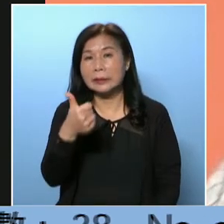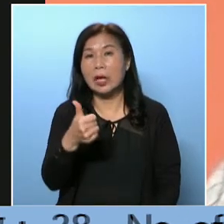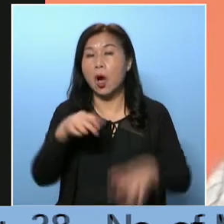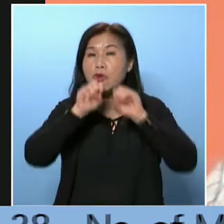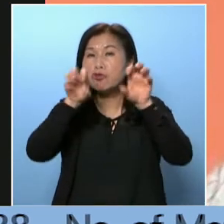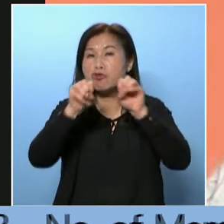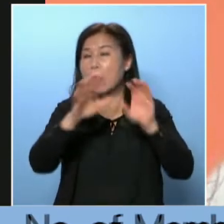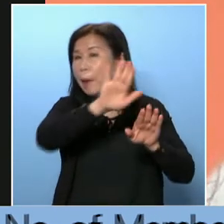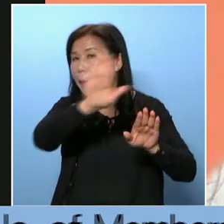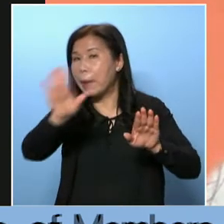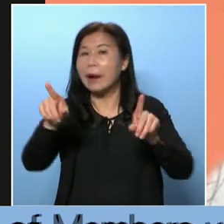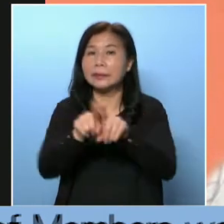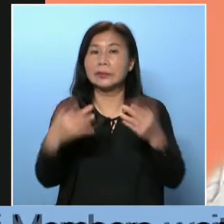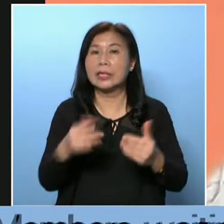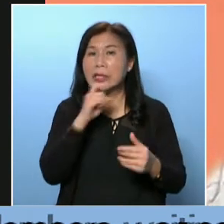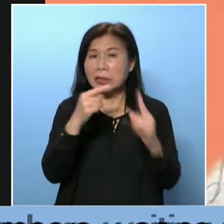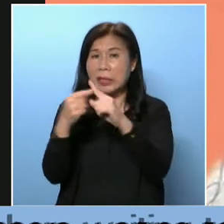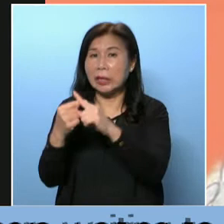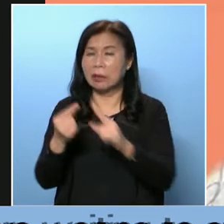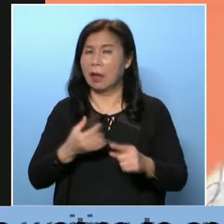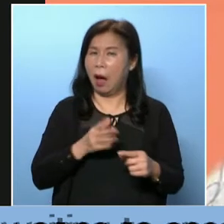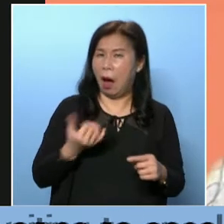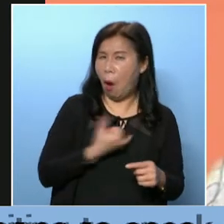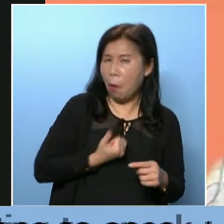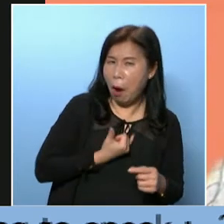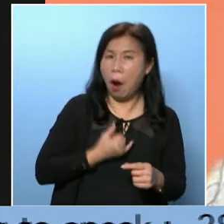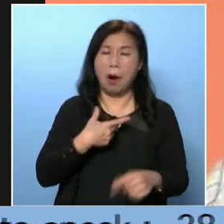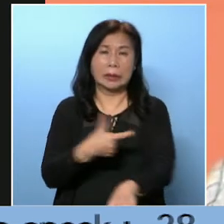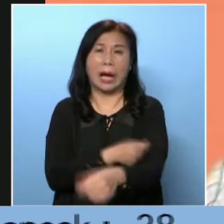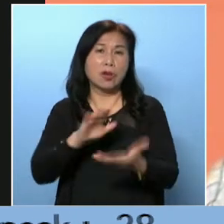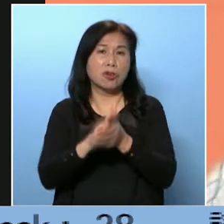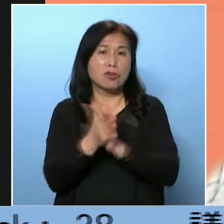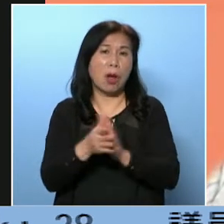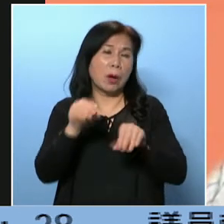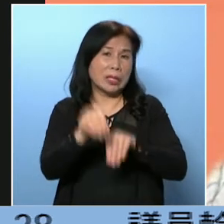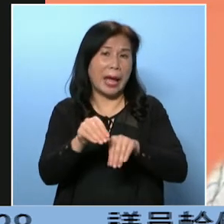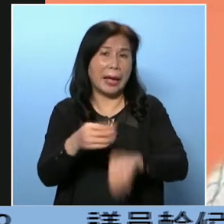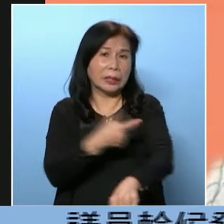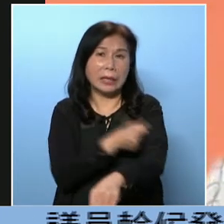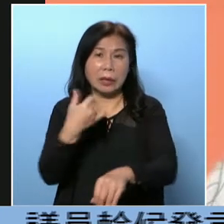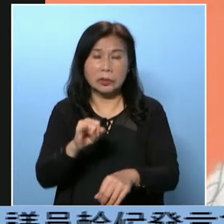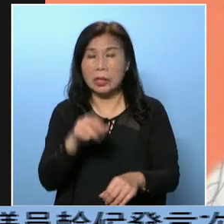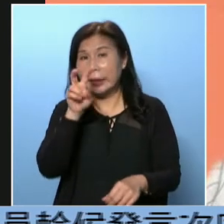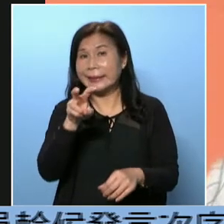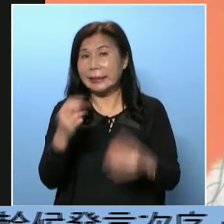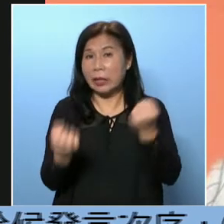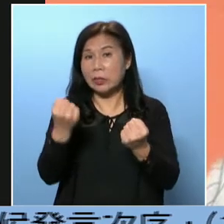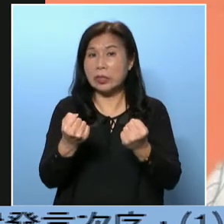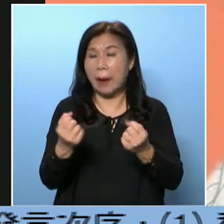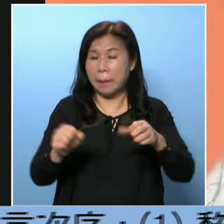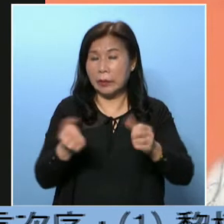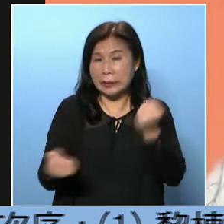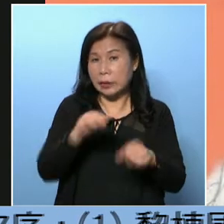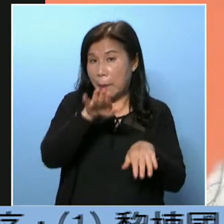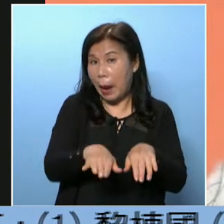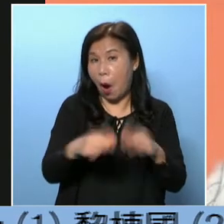these vehicles are only good outdoor display at, well, they, some may be hesitant or economic appointment. However, we can see a